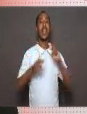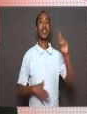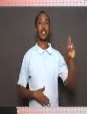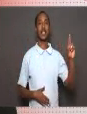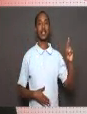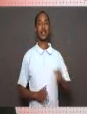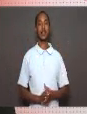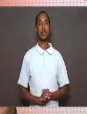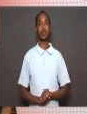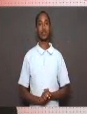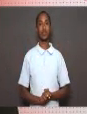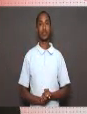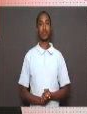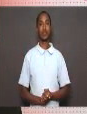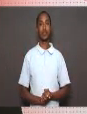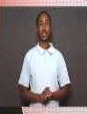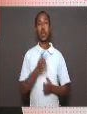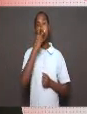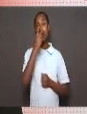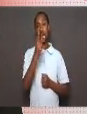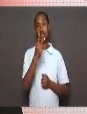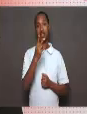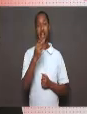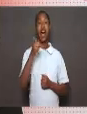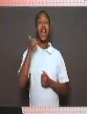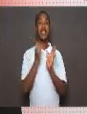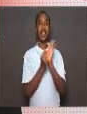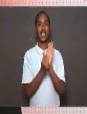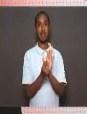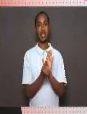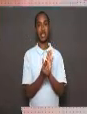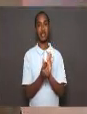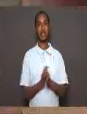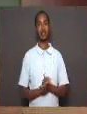reactants. Let us look at another example.